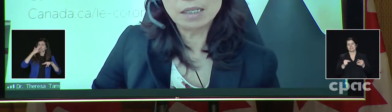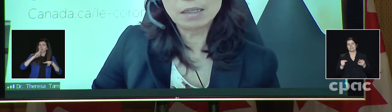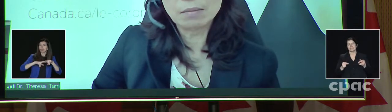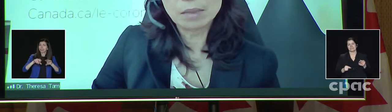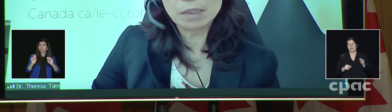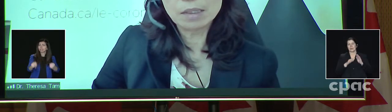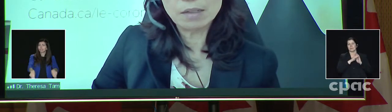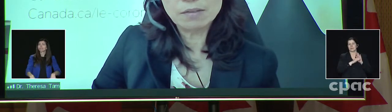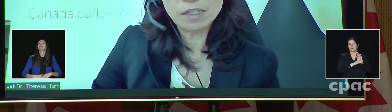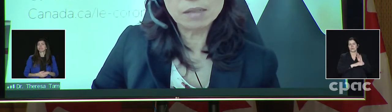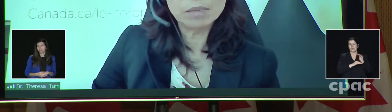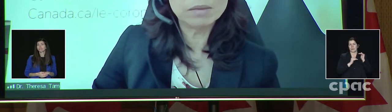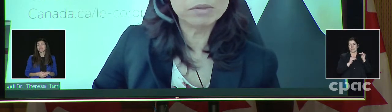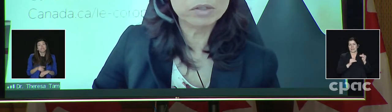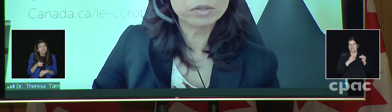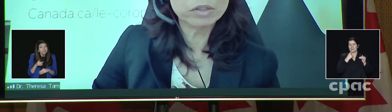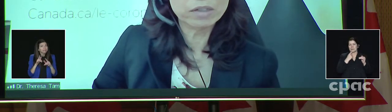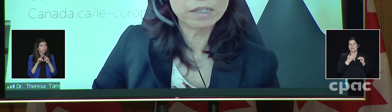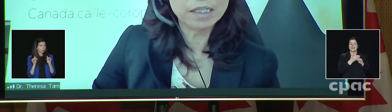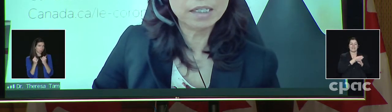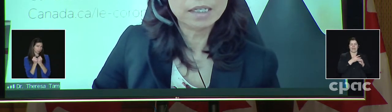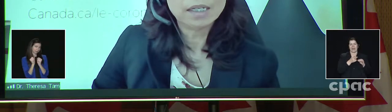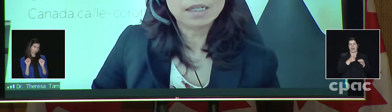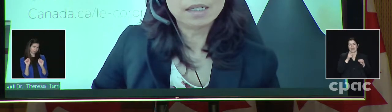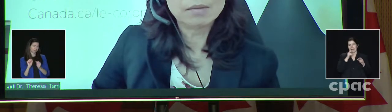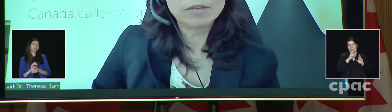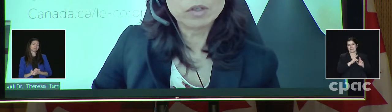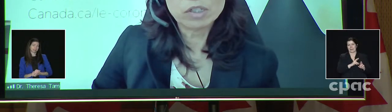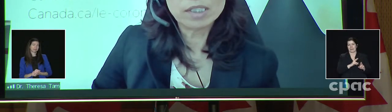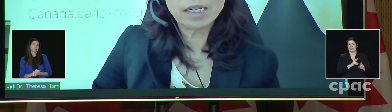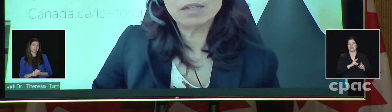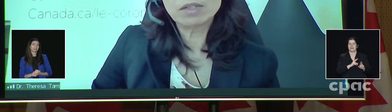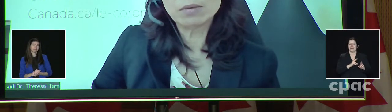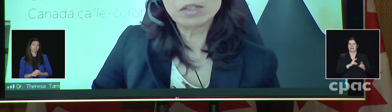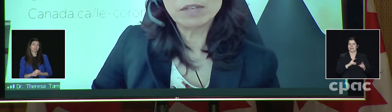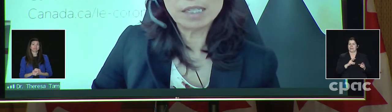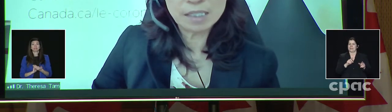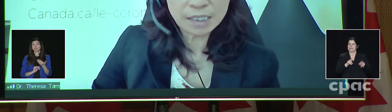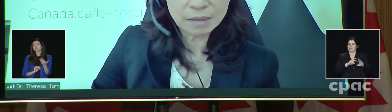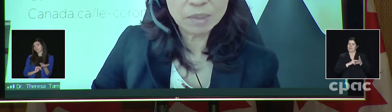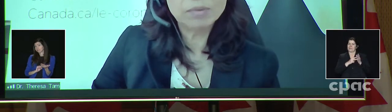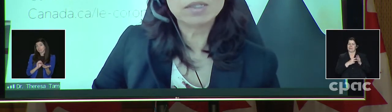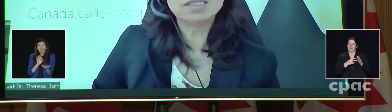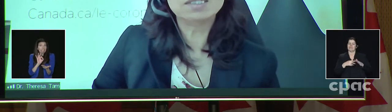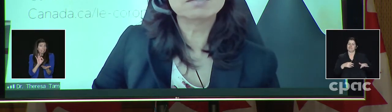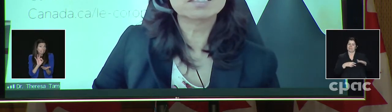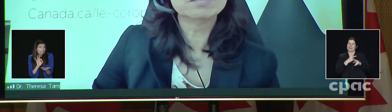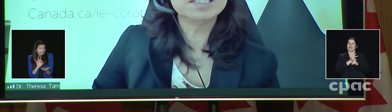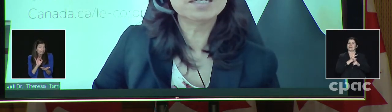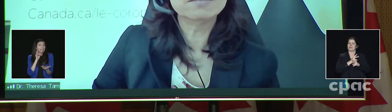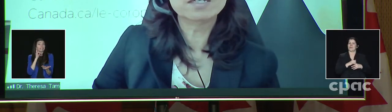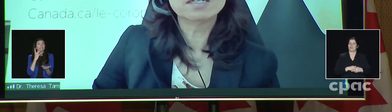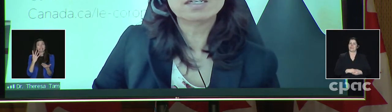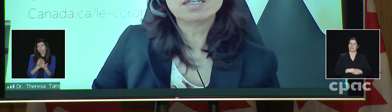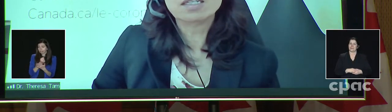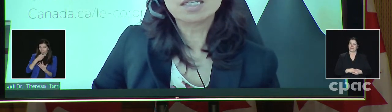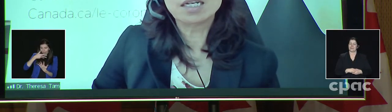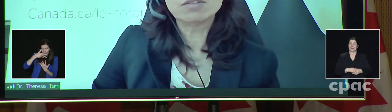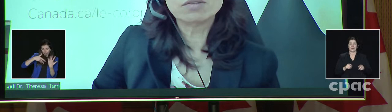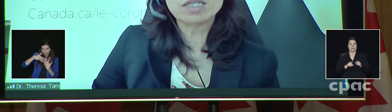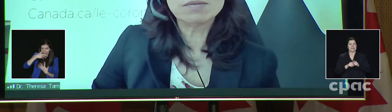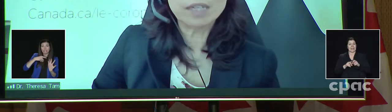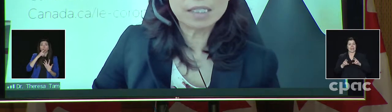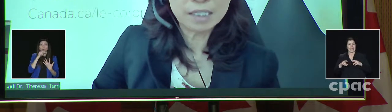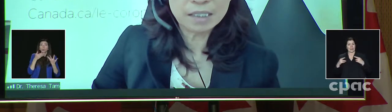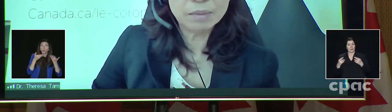being safer and being precautionary. Of course, gathering with vaccinated people is still going to be safer than